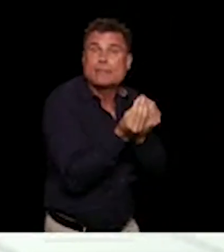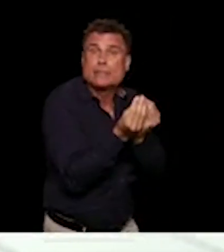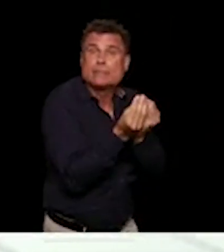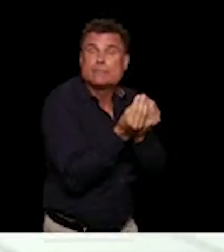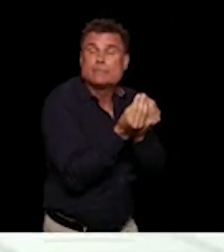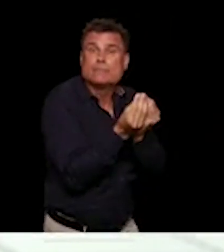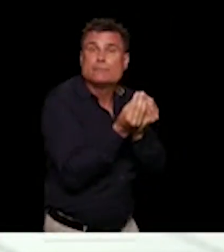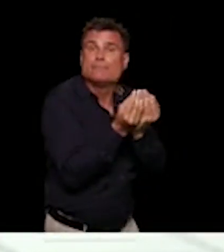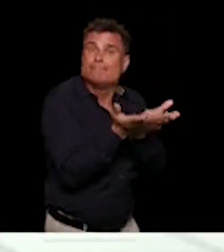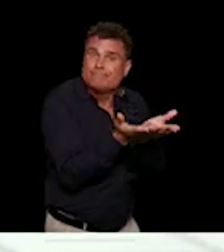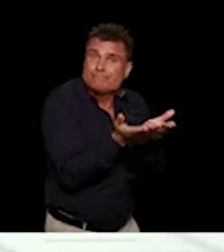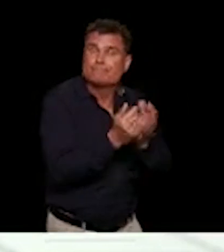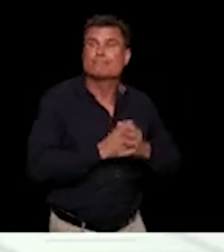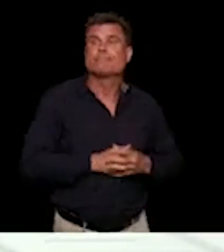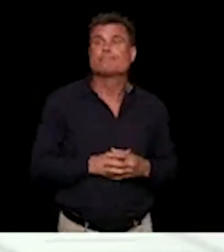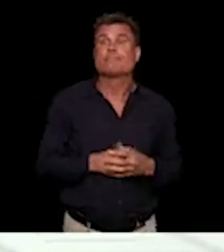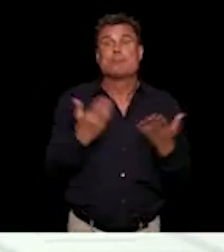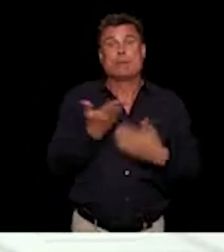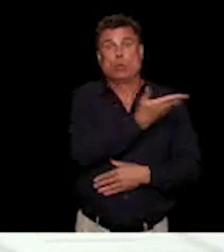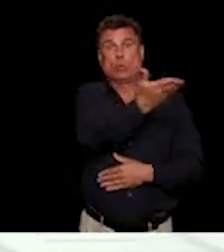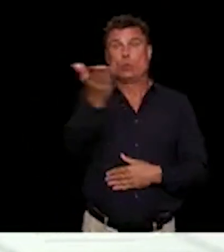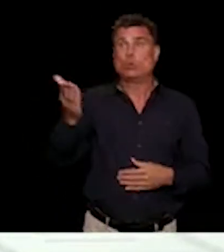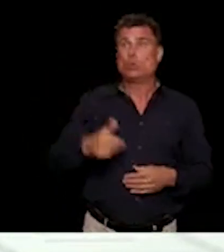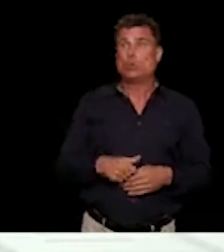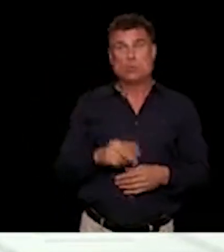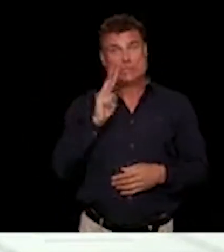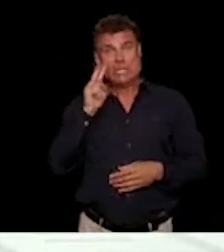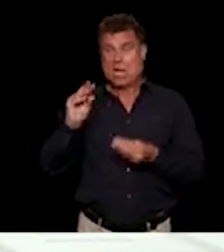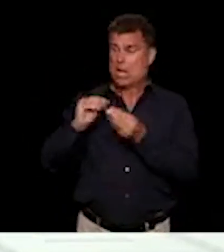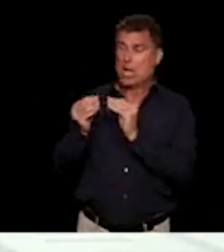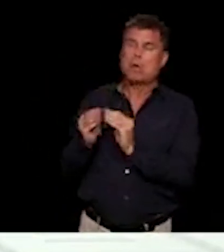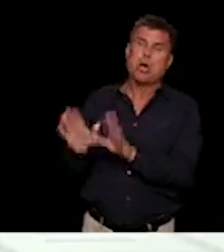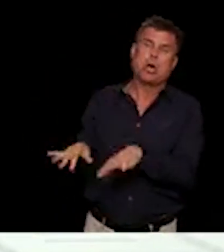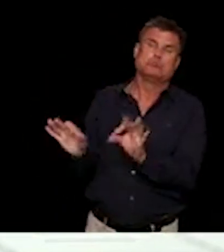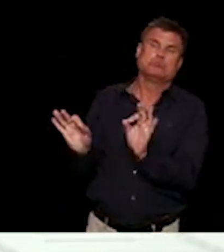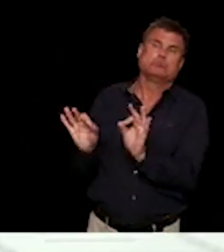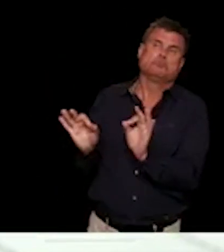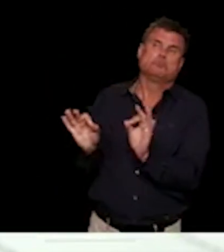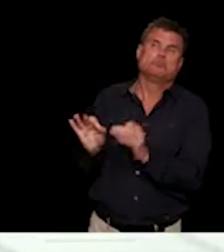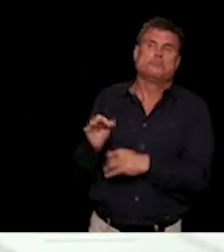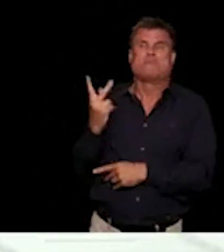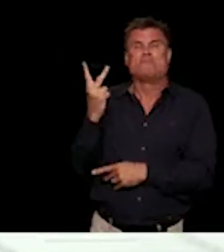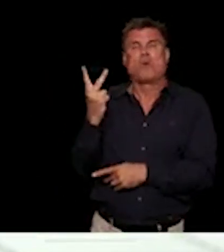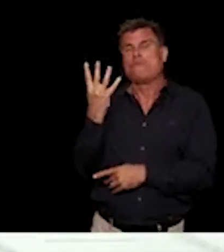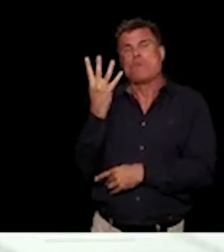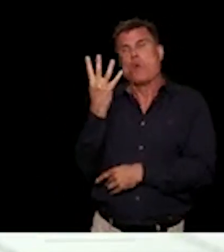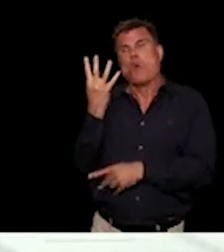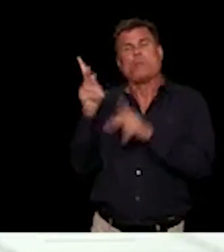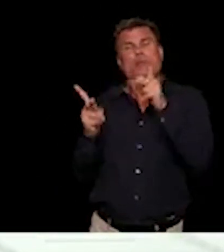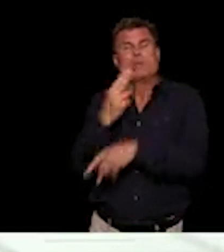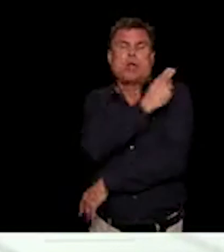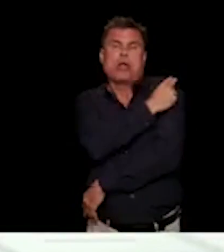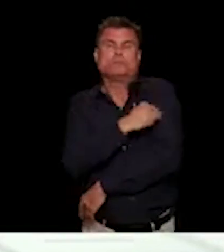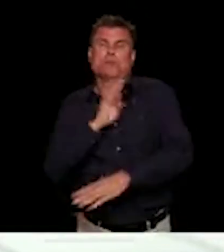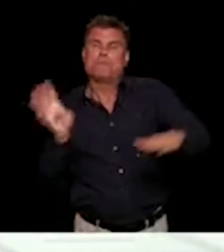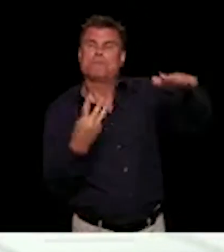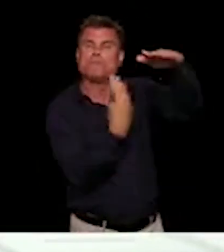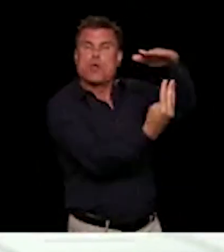look at the numbers of people in hospital and ICU today and feel that things are looking good, and And in fact, we should